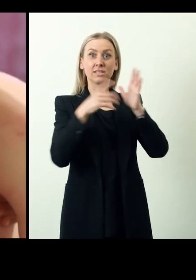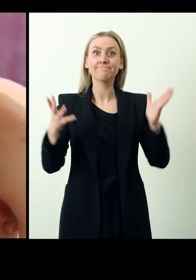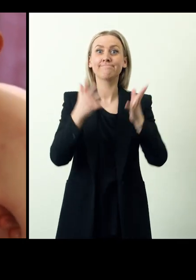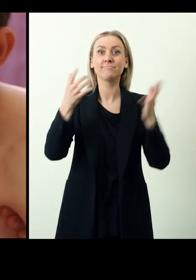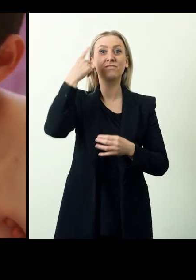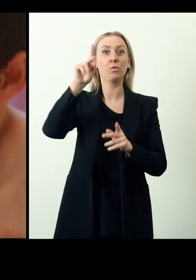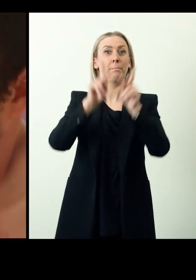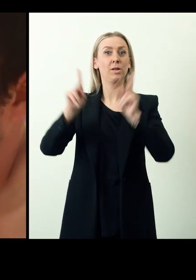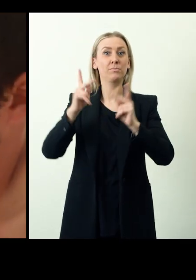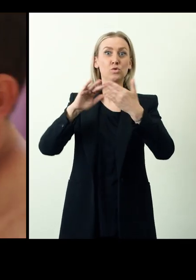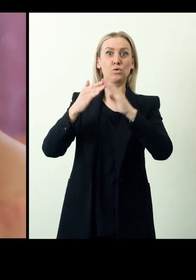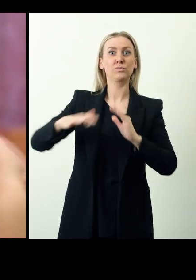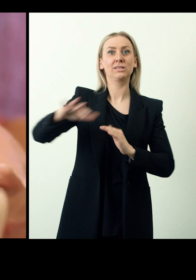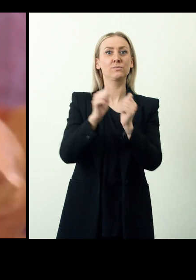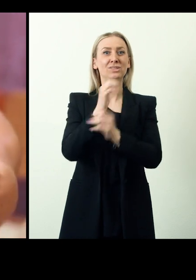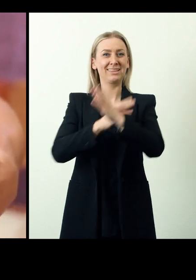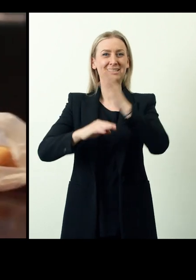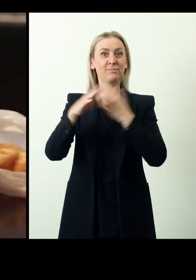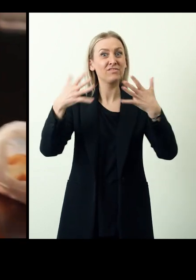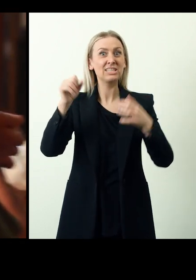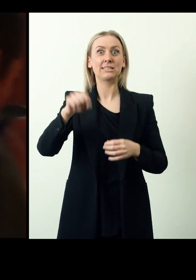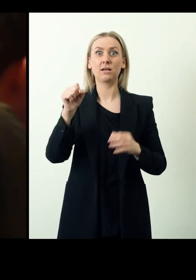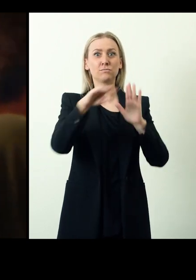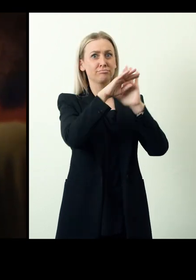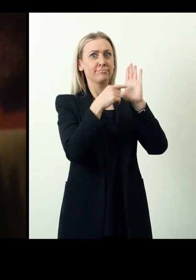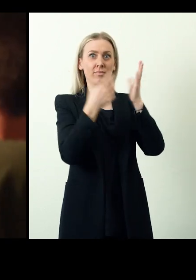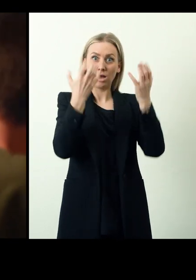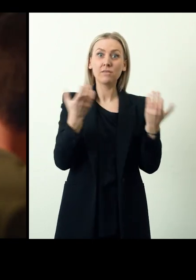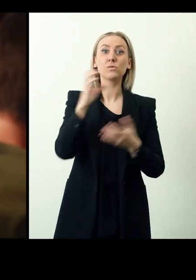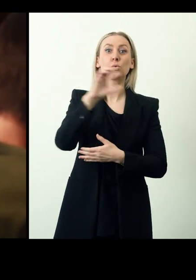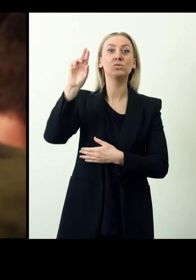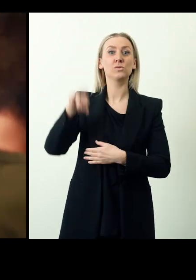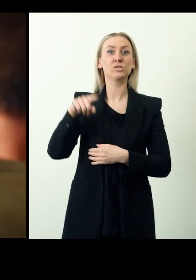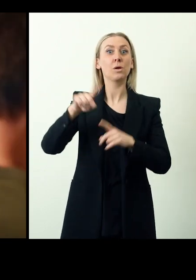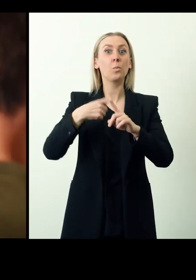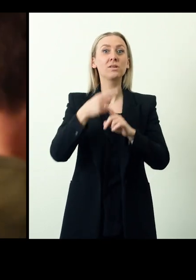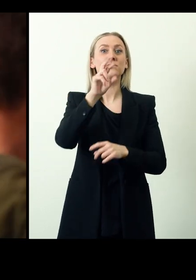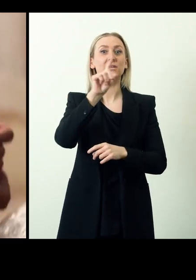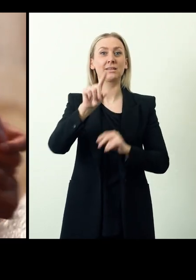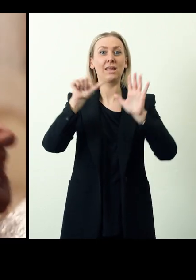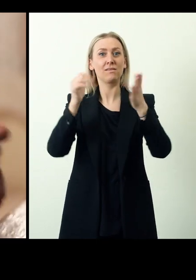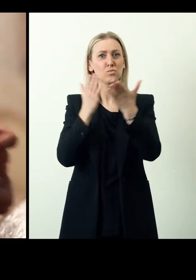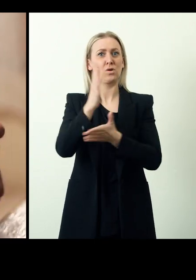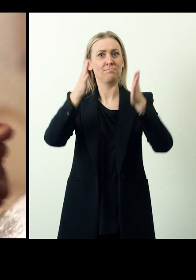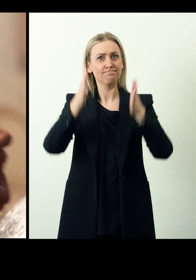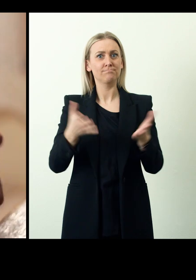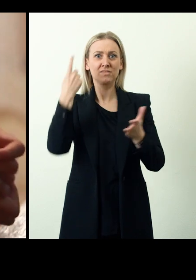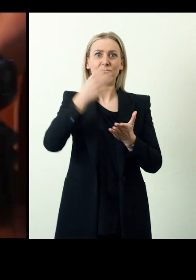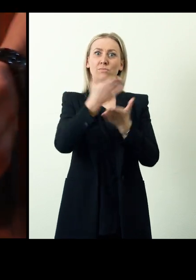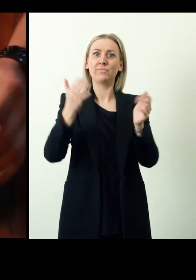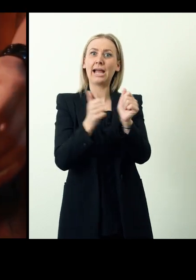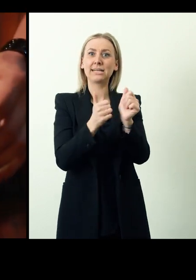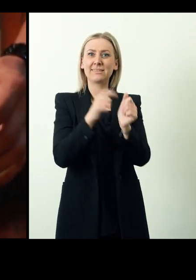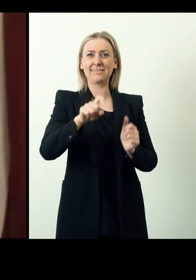The law for the promotion of personal autonomy of persons with disabilities, approved in Costa Rica in 2016, provides the right to a personal